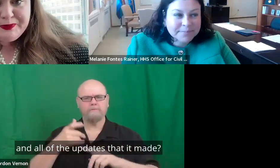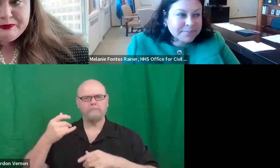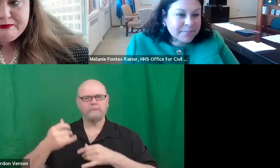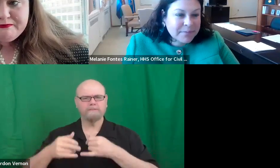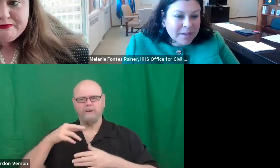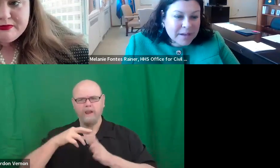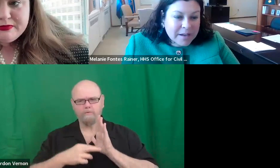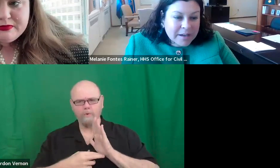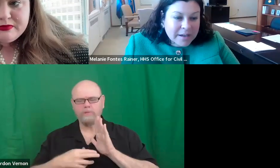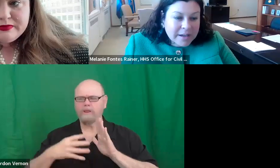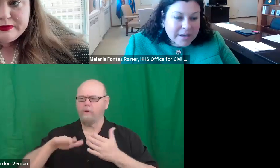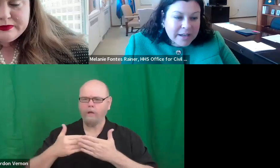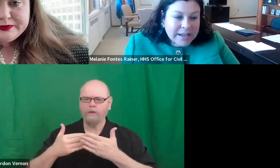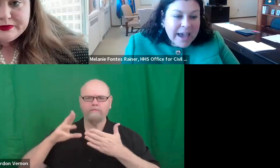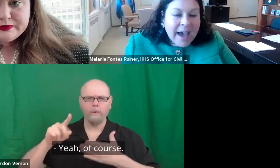made?